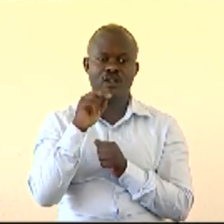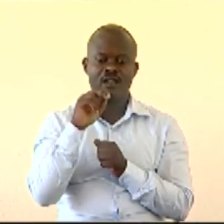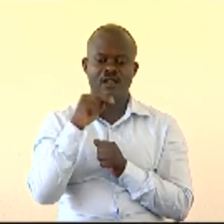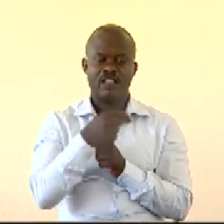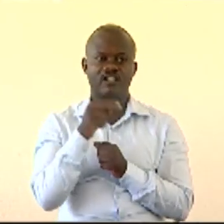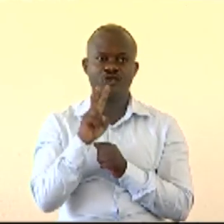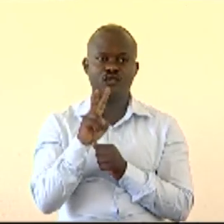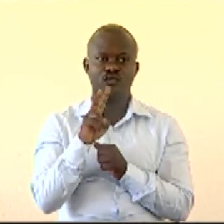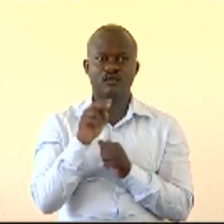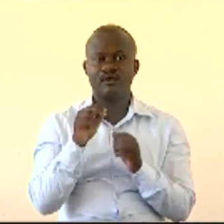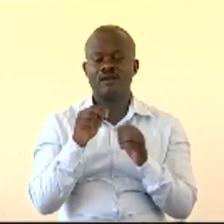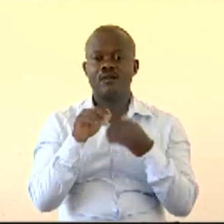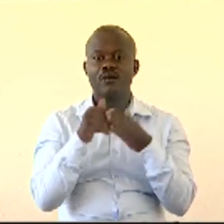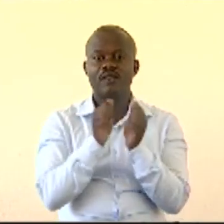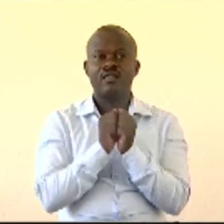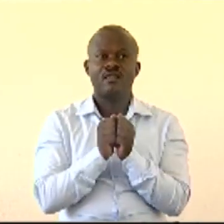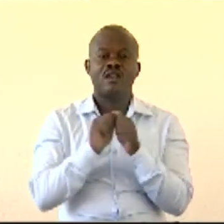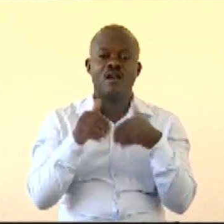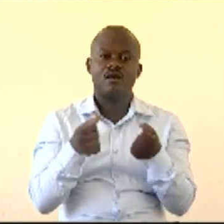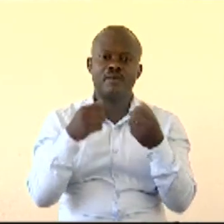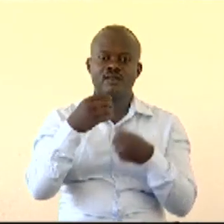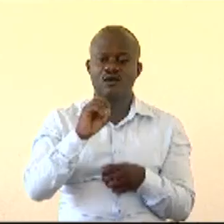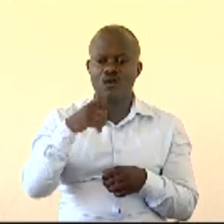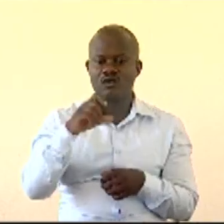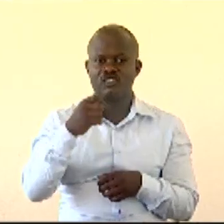react with how many grams of oxygen?